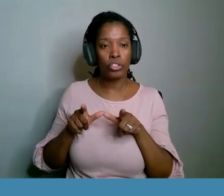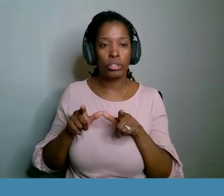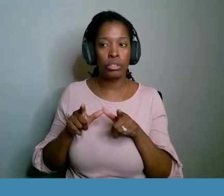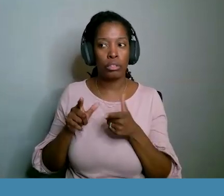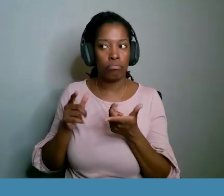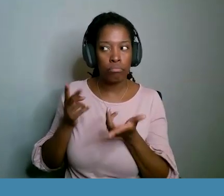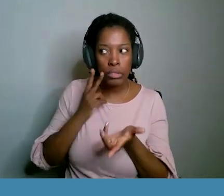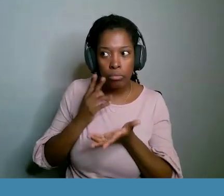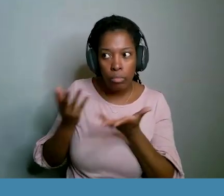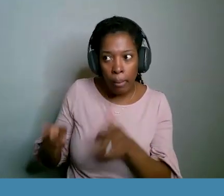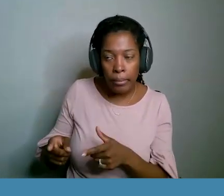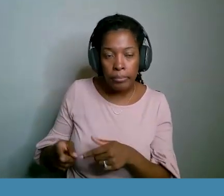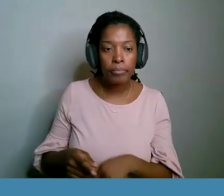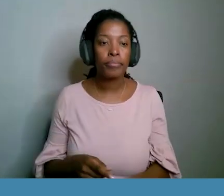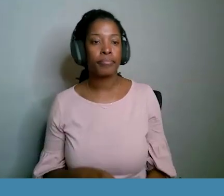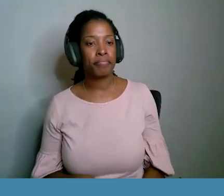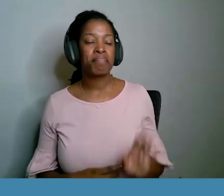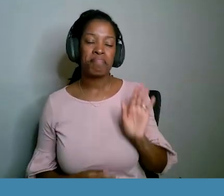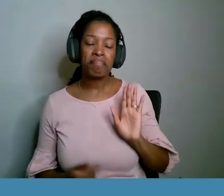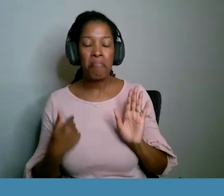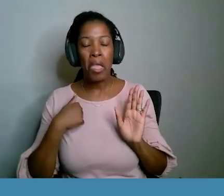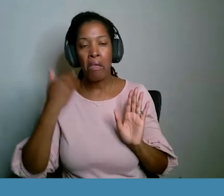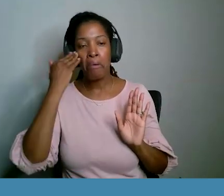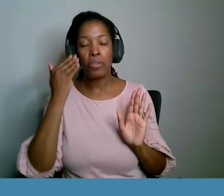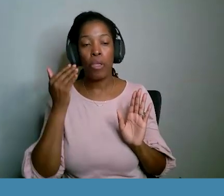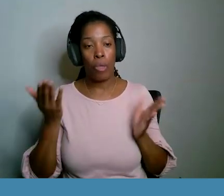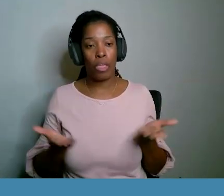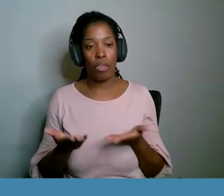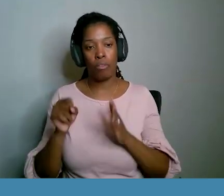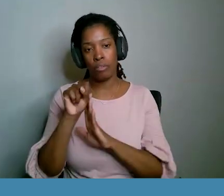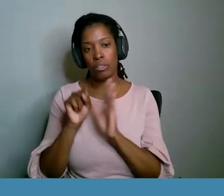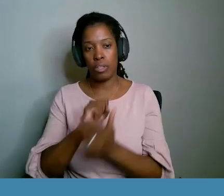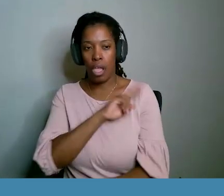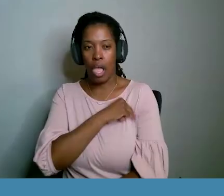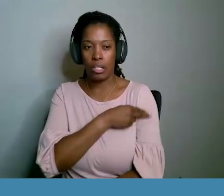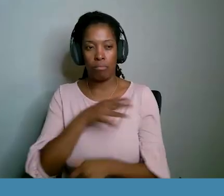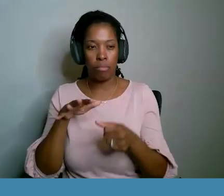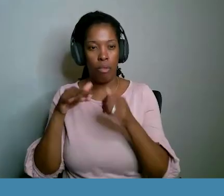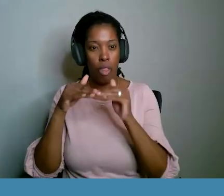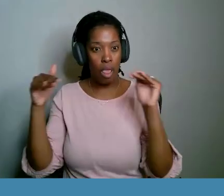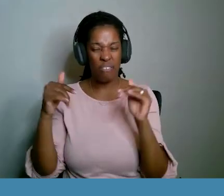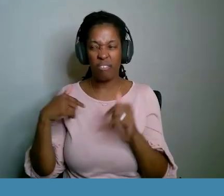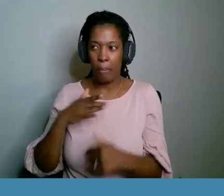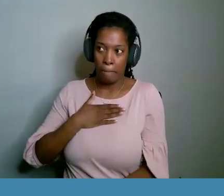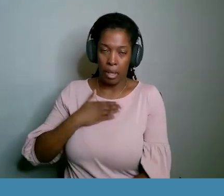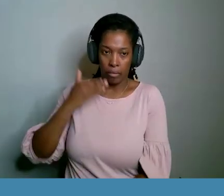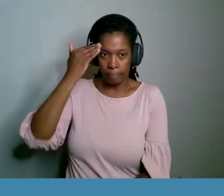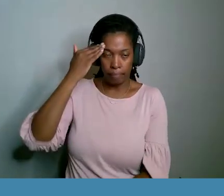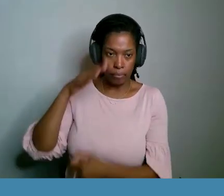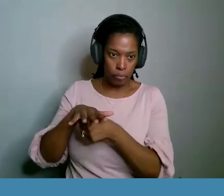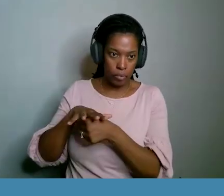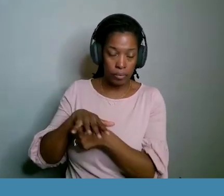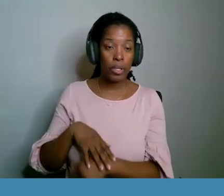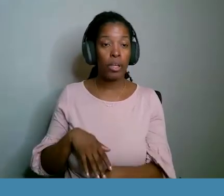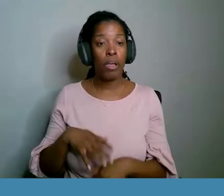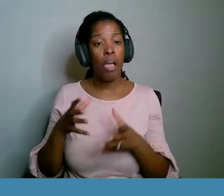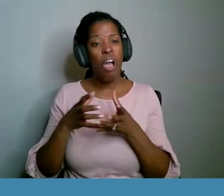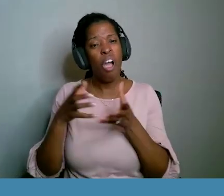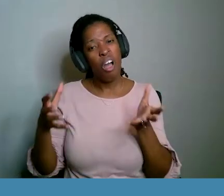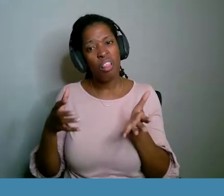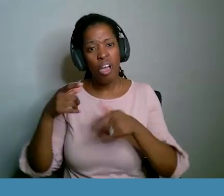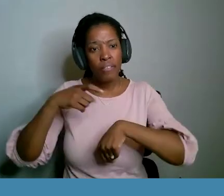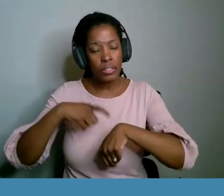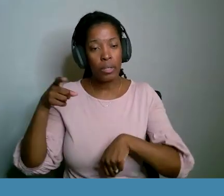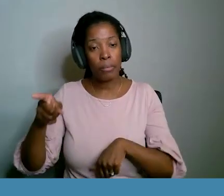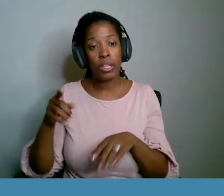Yeah, so I know at the state hospital level up here and that I'm familiar with, a lot of times they provide some short, making sure that